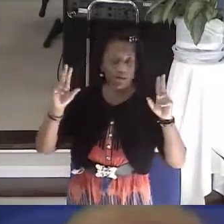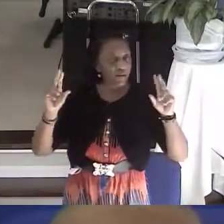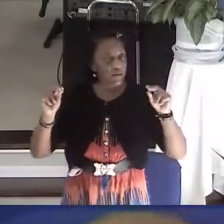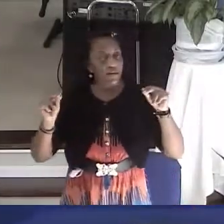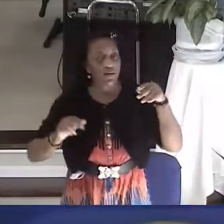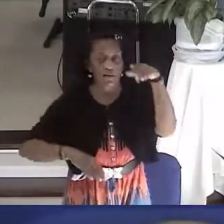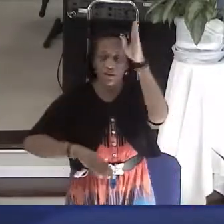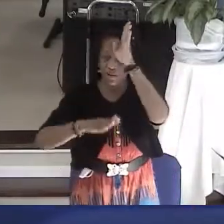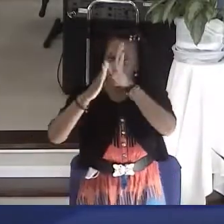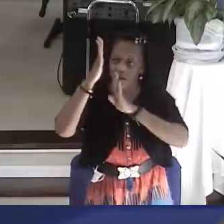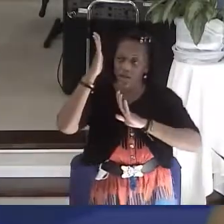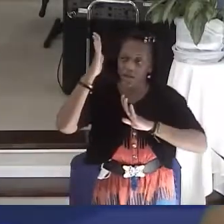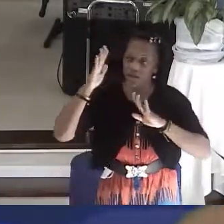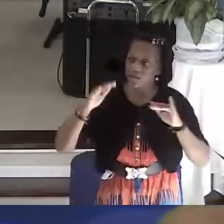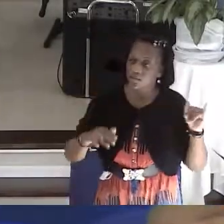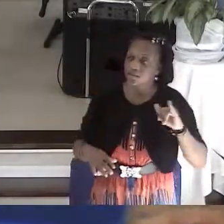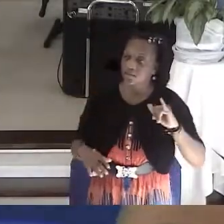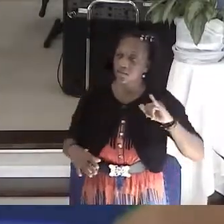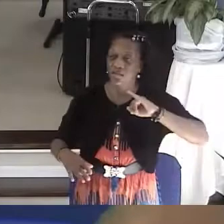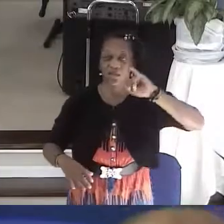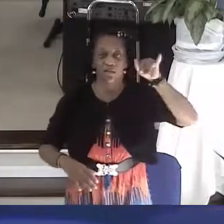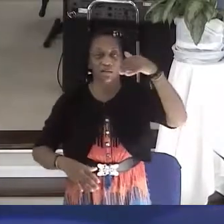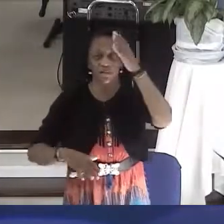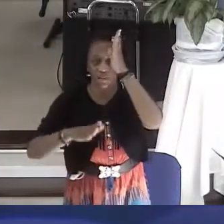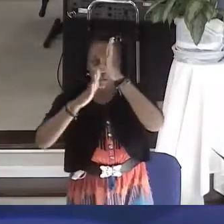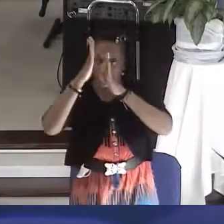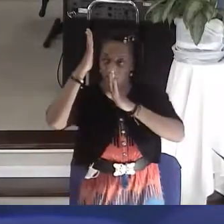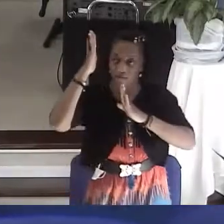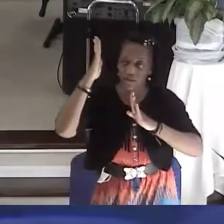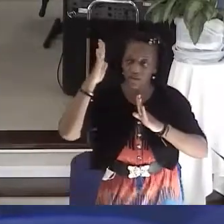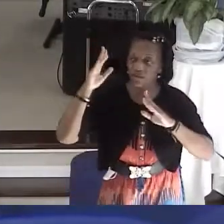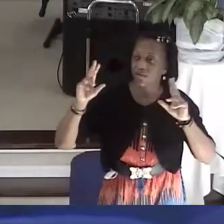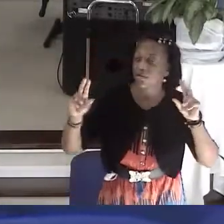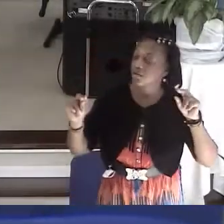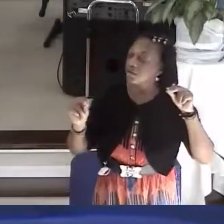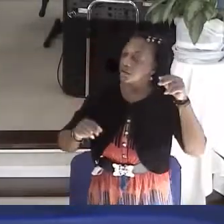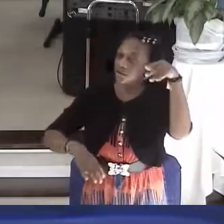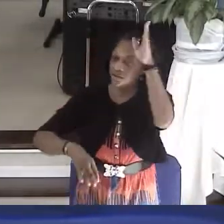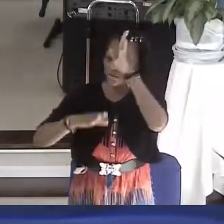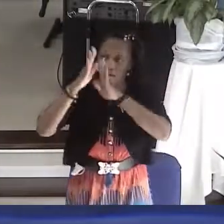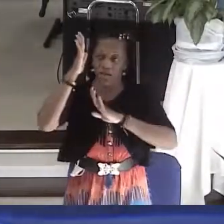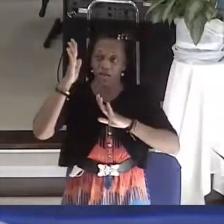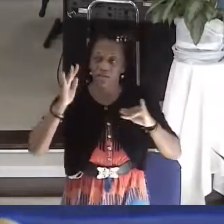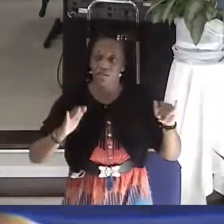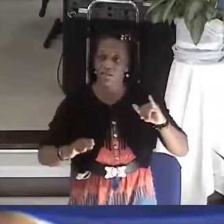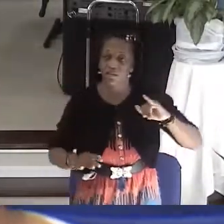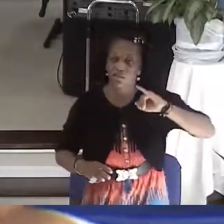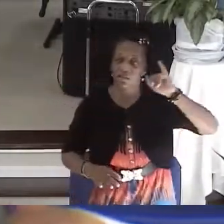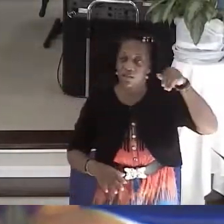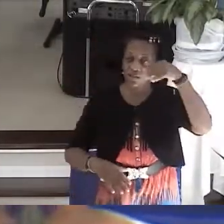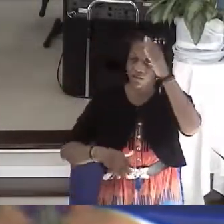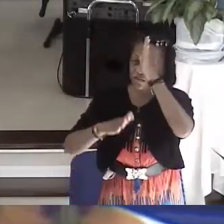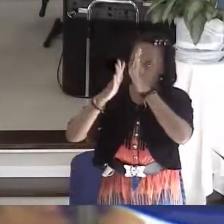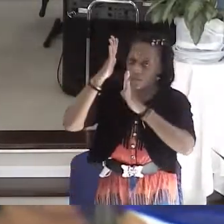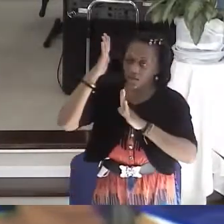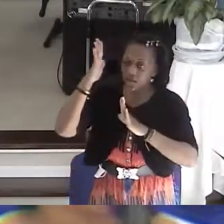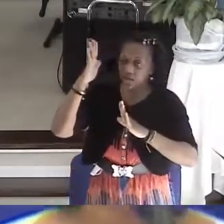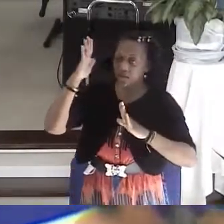Jehovah. No Buddha. There's no God like Jehovah. No Muhammad. There's no God like Jehovah.